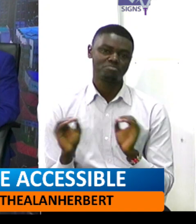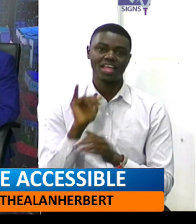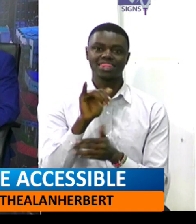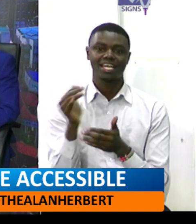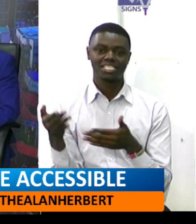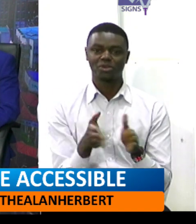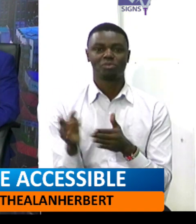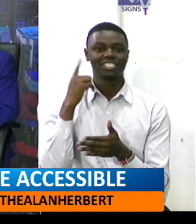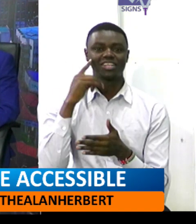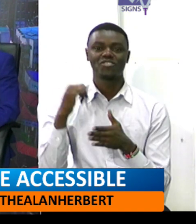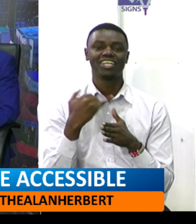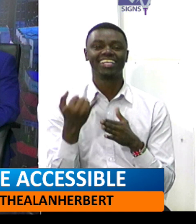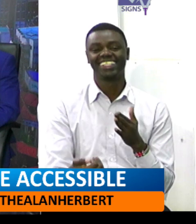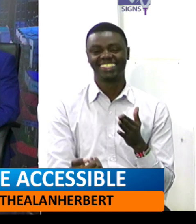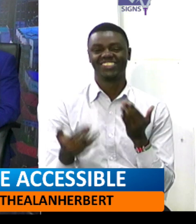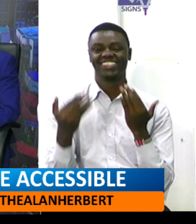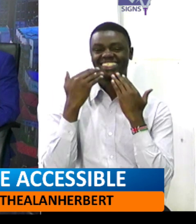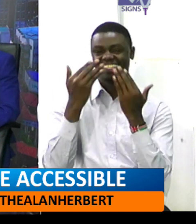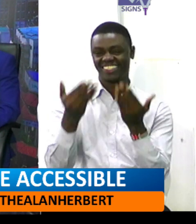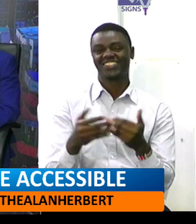for insurance. Thank you.